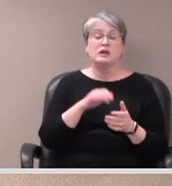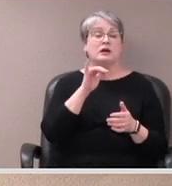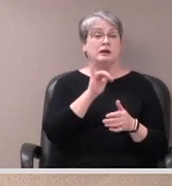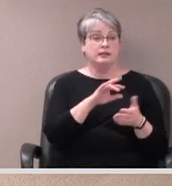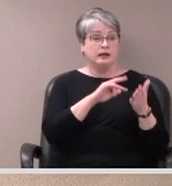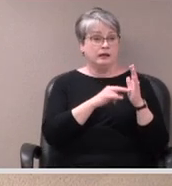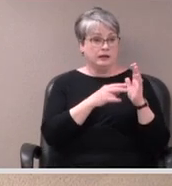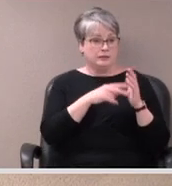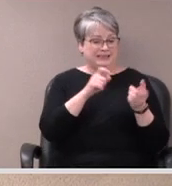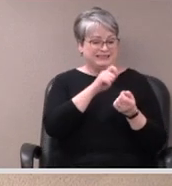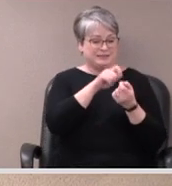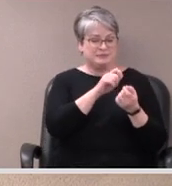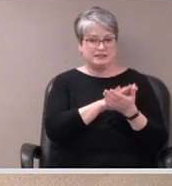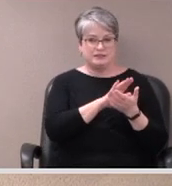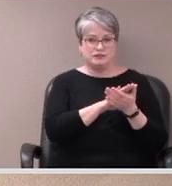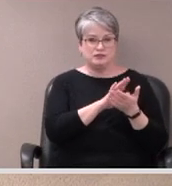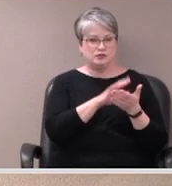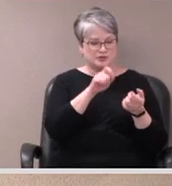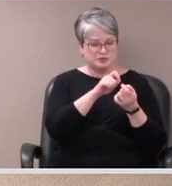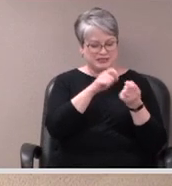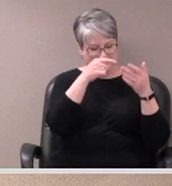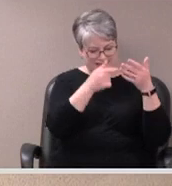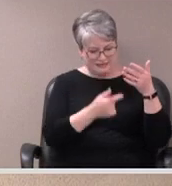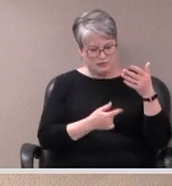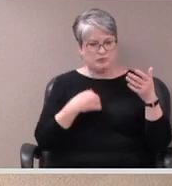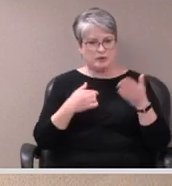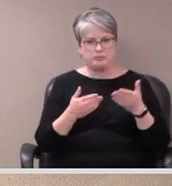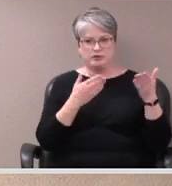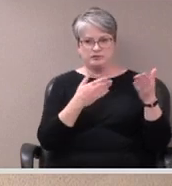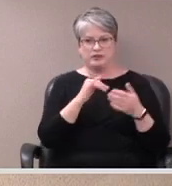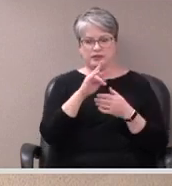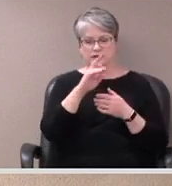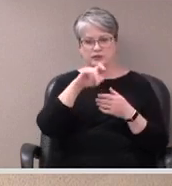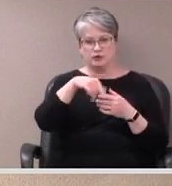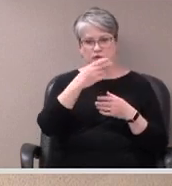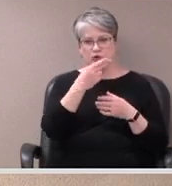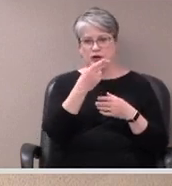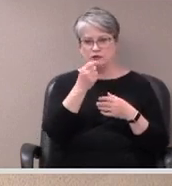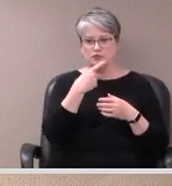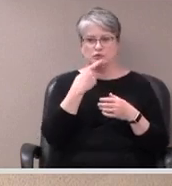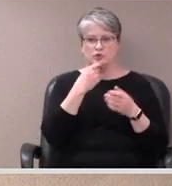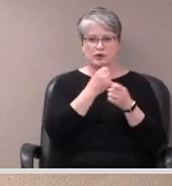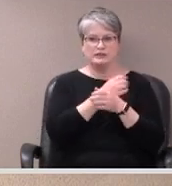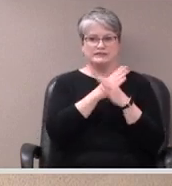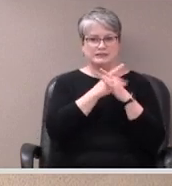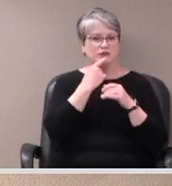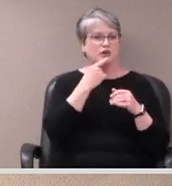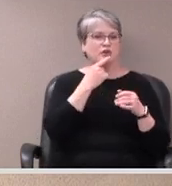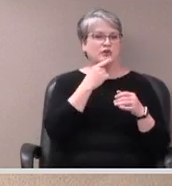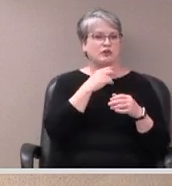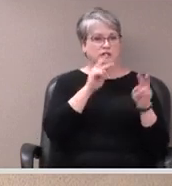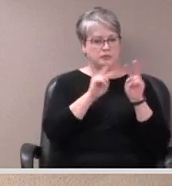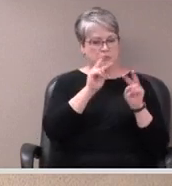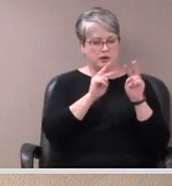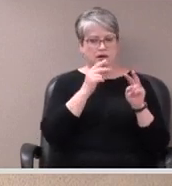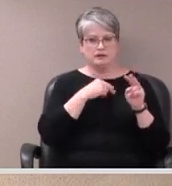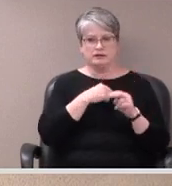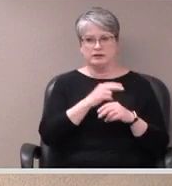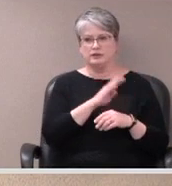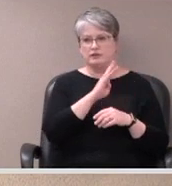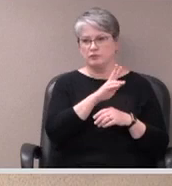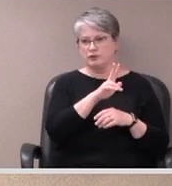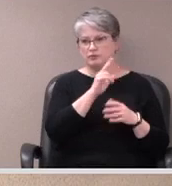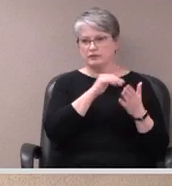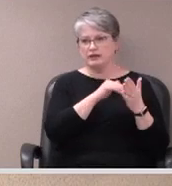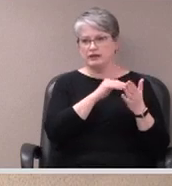it's specific schools, specific items we've provided. Iroquois High School, a security monitor, was $43,000. A half